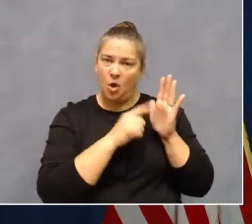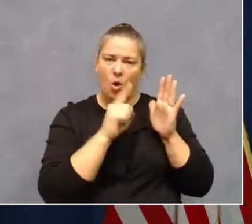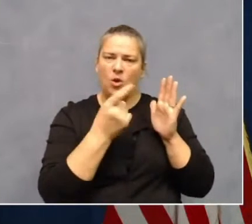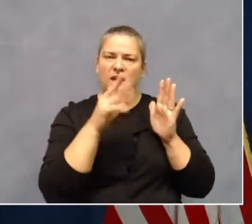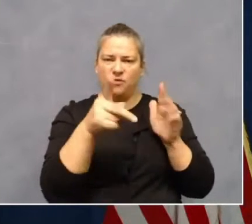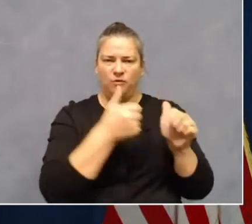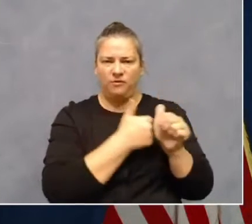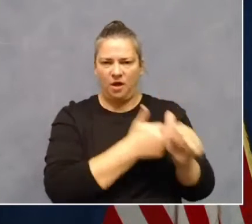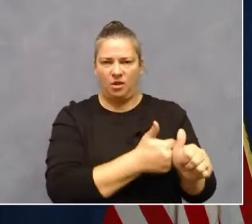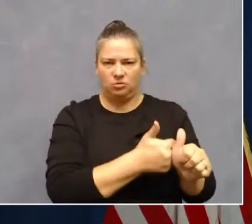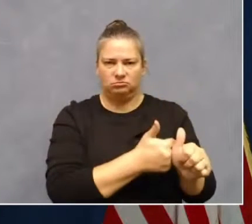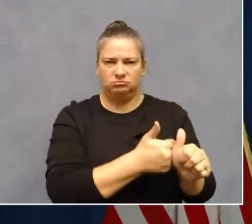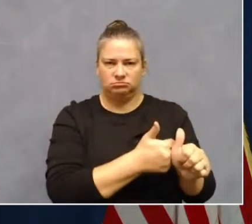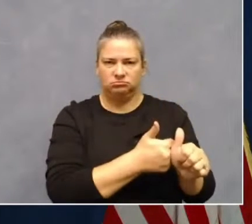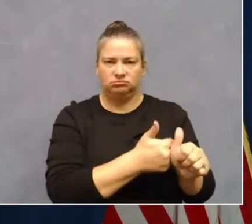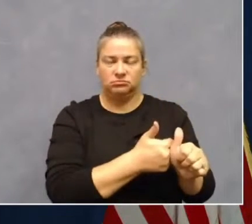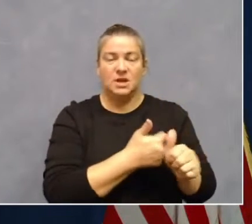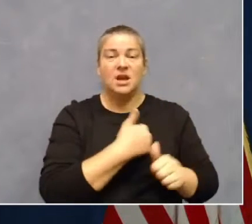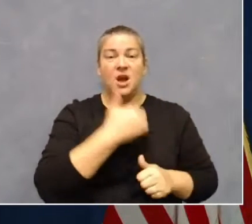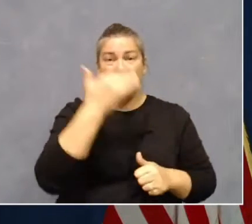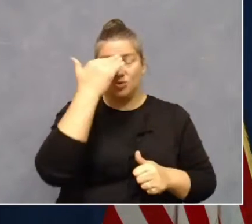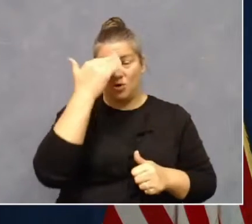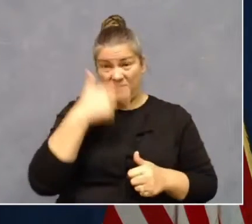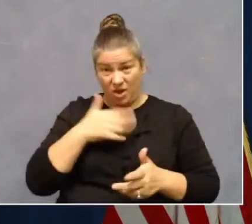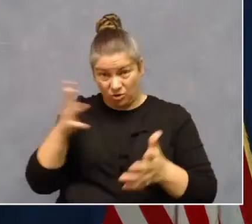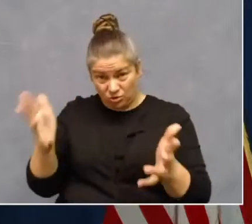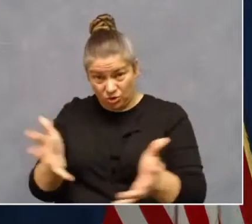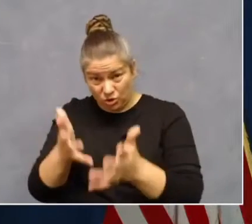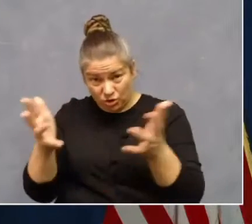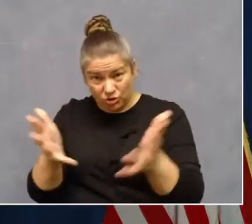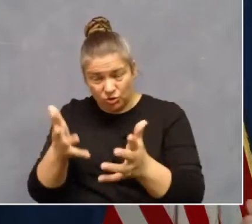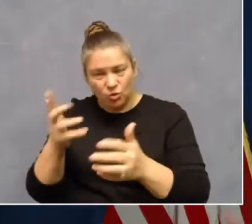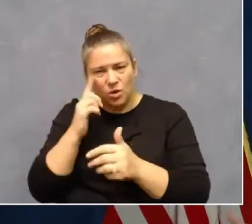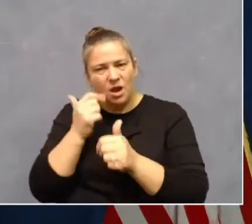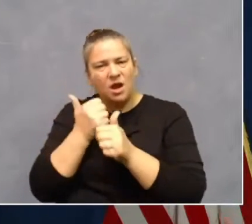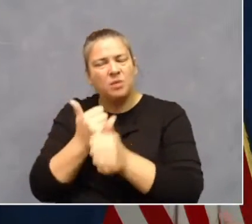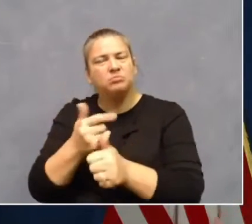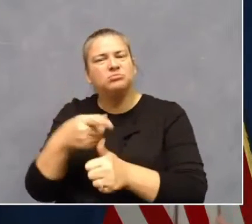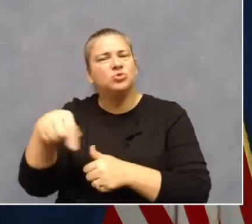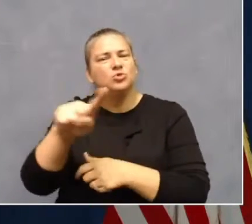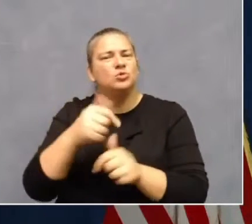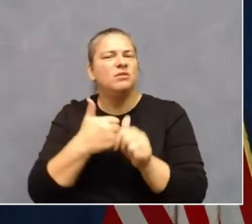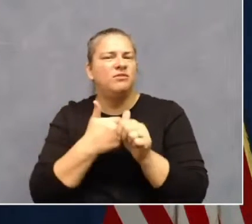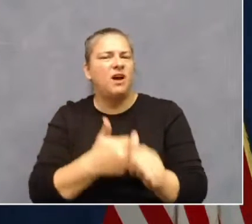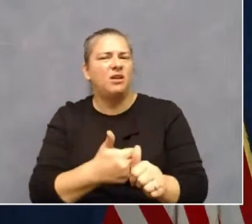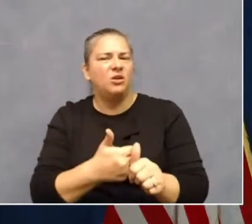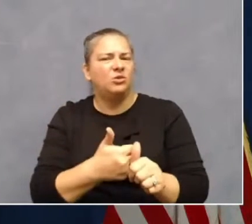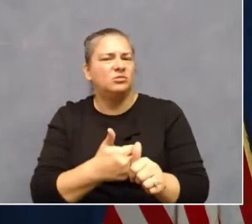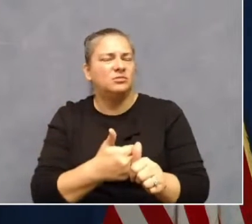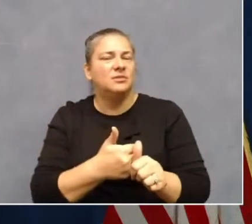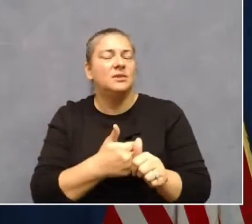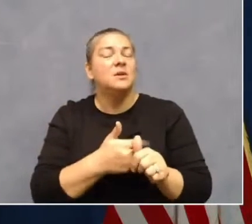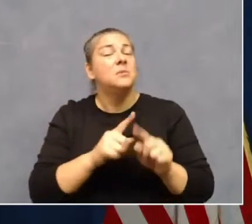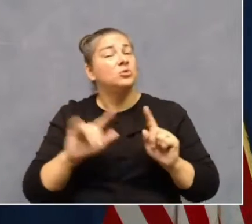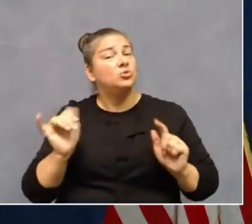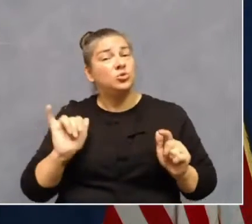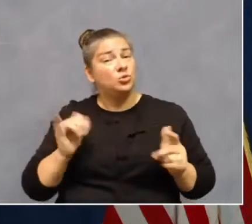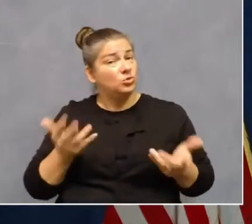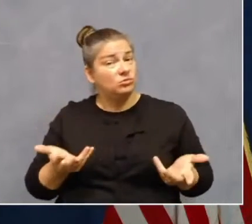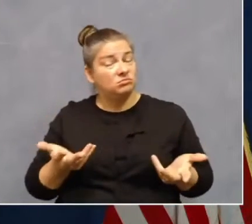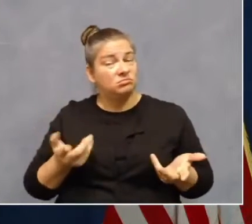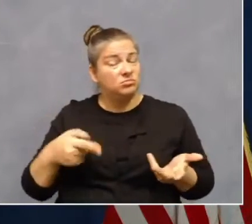do more than enforcement to get people on board. But this also puts ownership in each